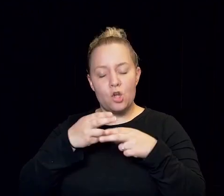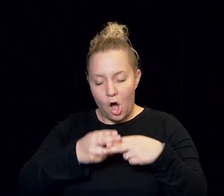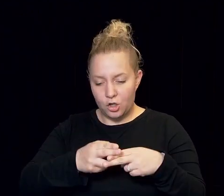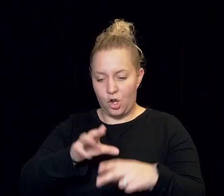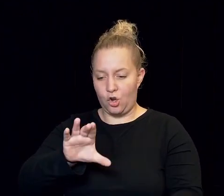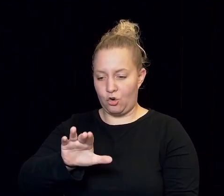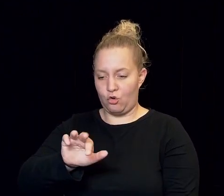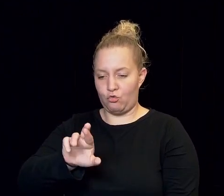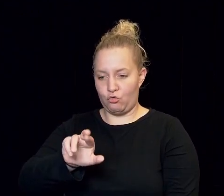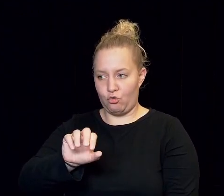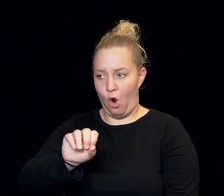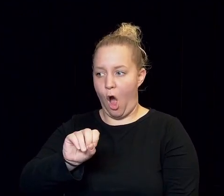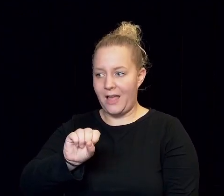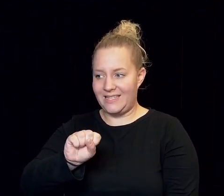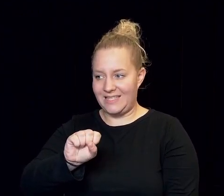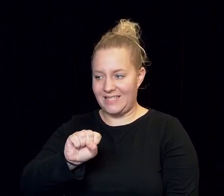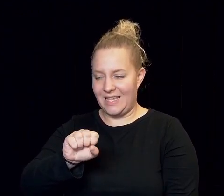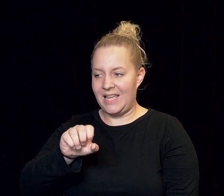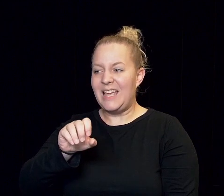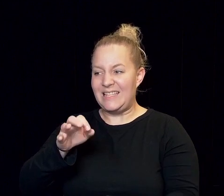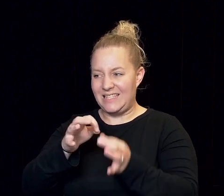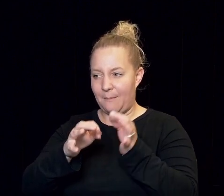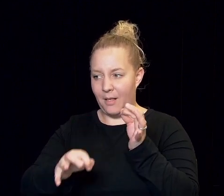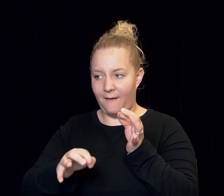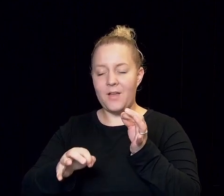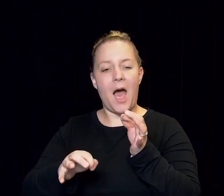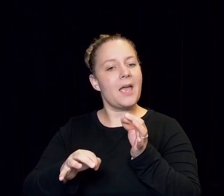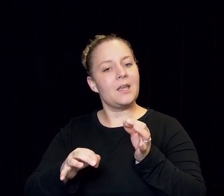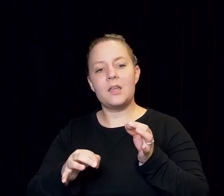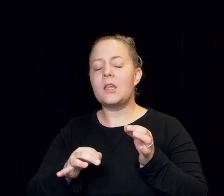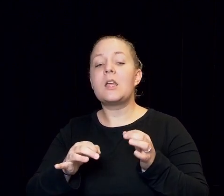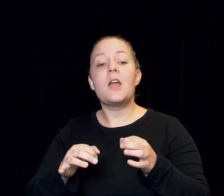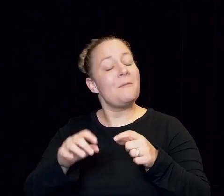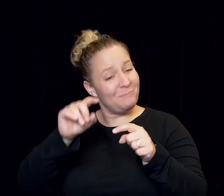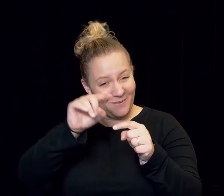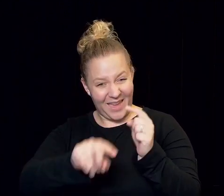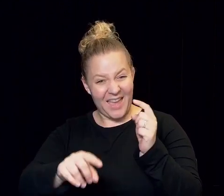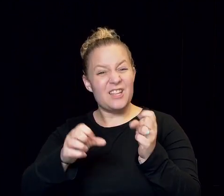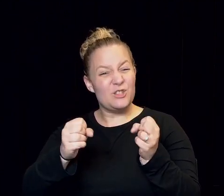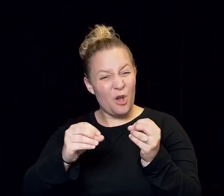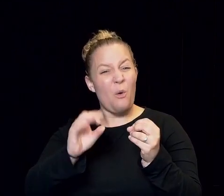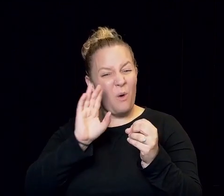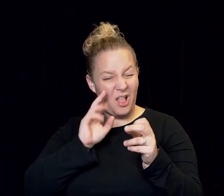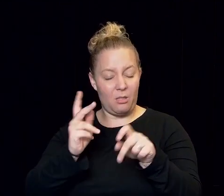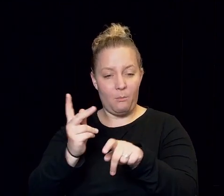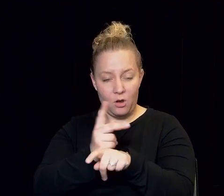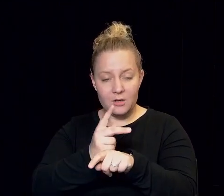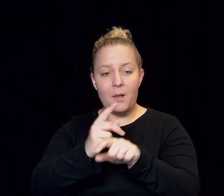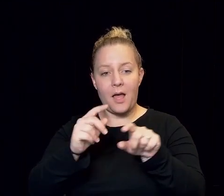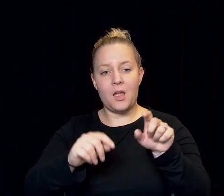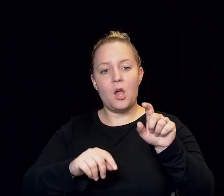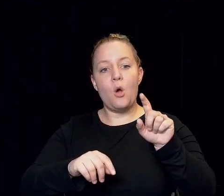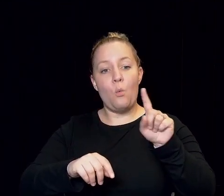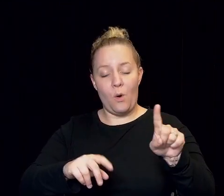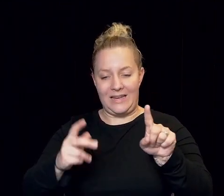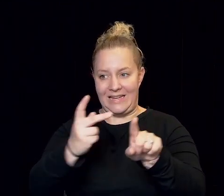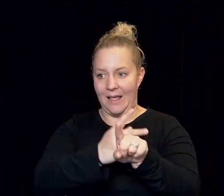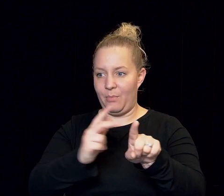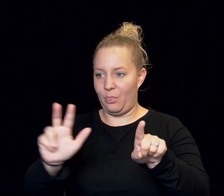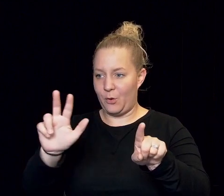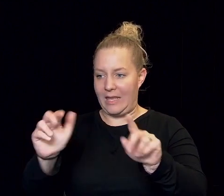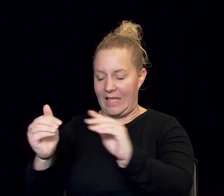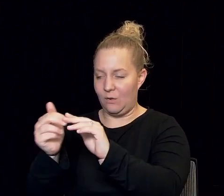simplifying just makes smaller numbers if they have shared factors. If not, we're just multiply straight across. So like I said, 1 times 3 gives